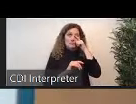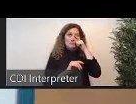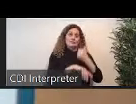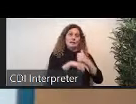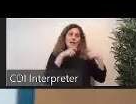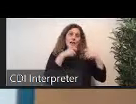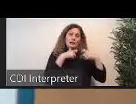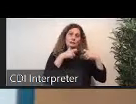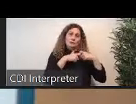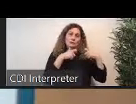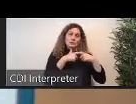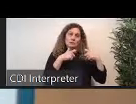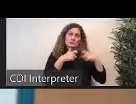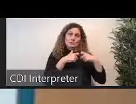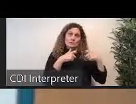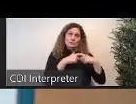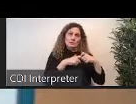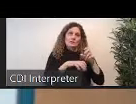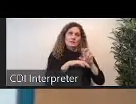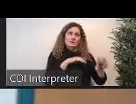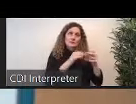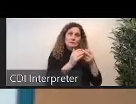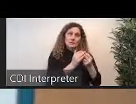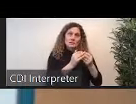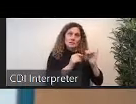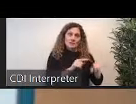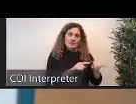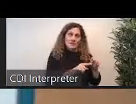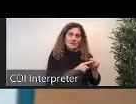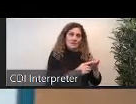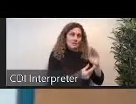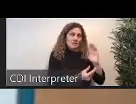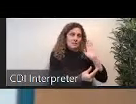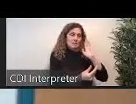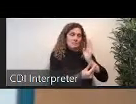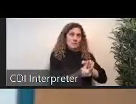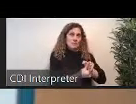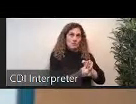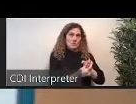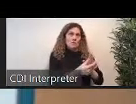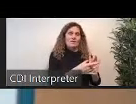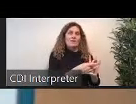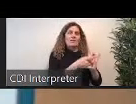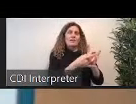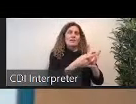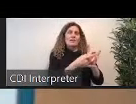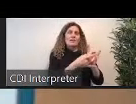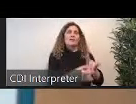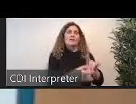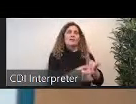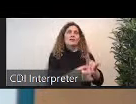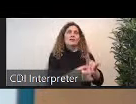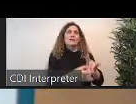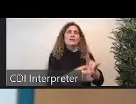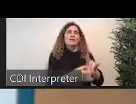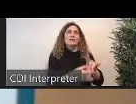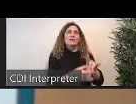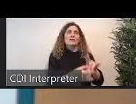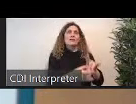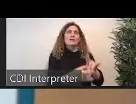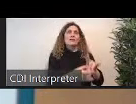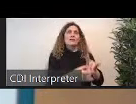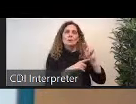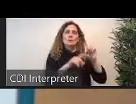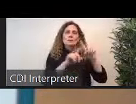into connecting that electronic health record seamlessly to the Wisconsin Immunization Registry. So our workaround here is